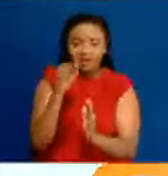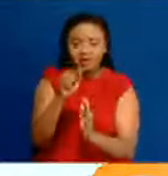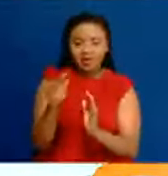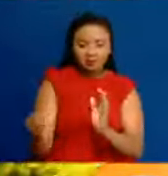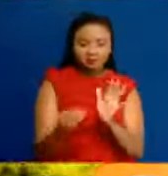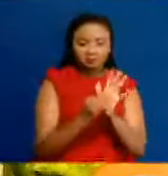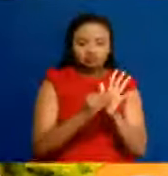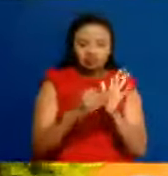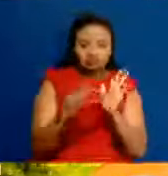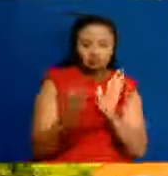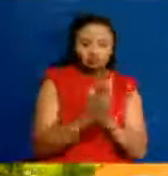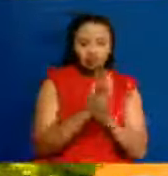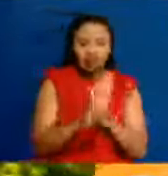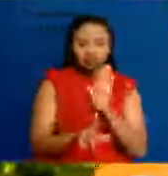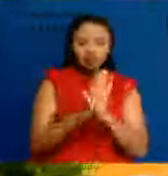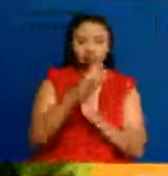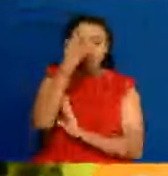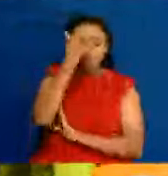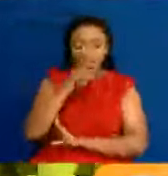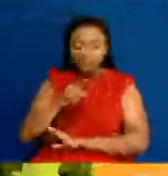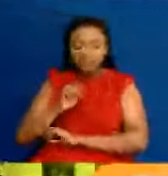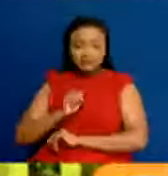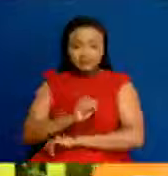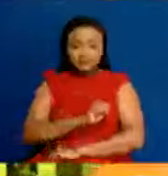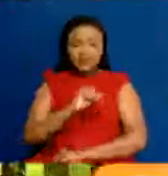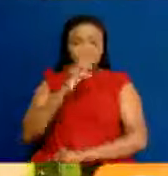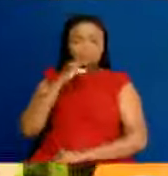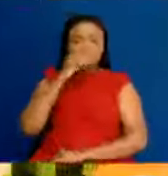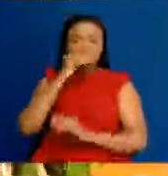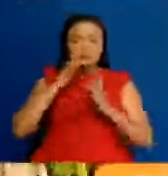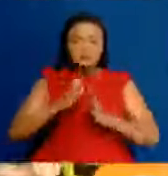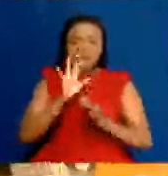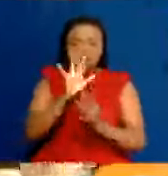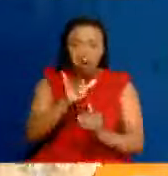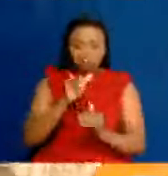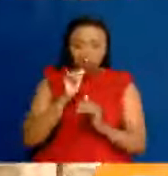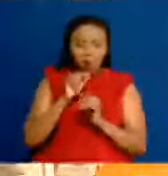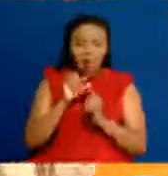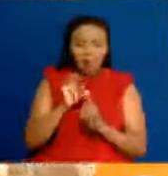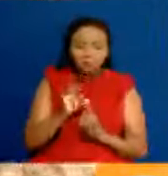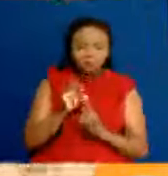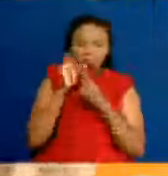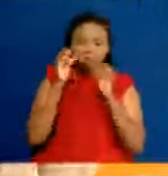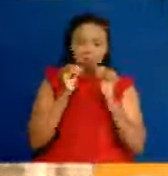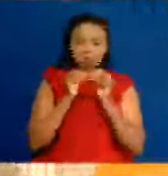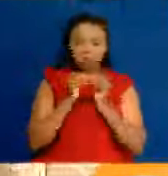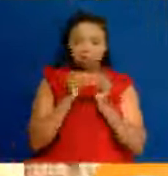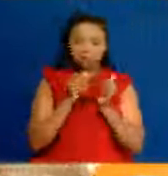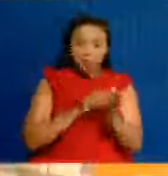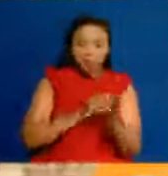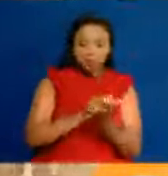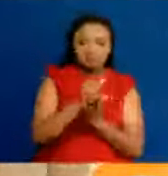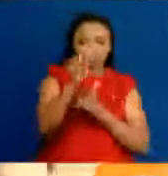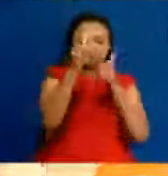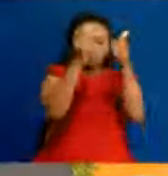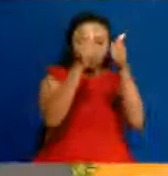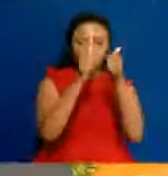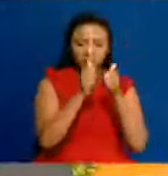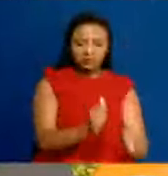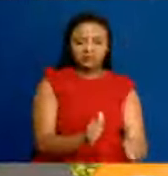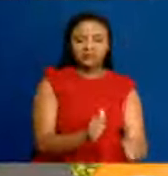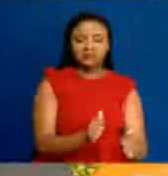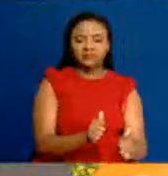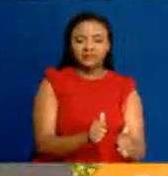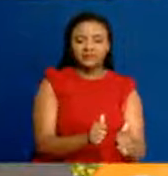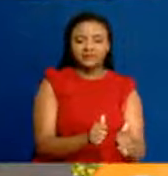Jumanne, baada ya spika wa bunge hilo kuitisha kikao hicho kwenye gazeti rasmi la serikali.